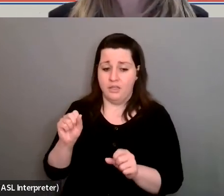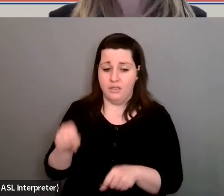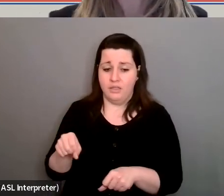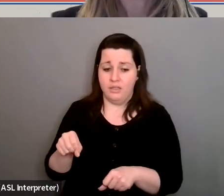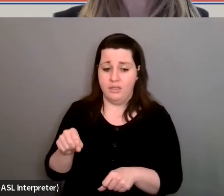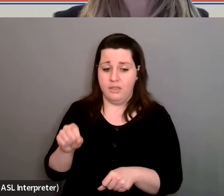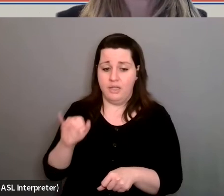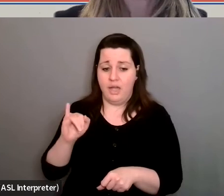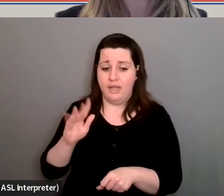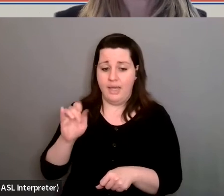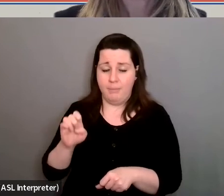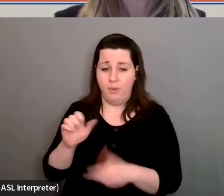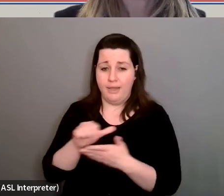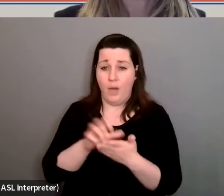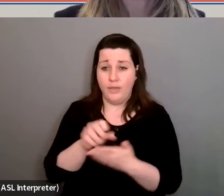to a trust down the road?